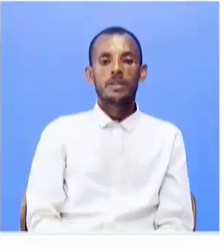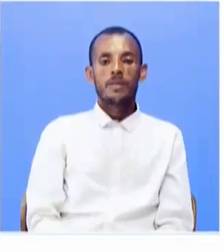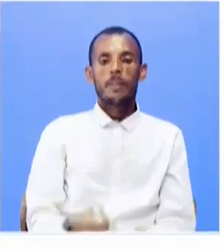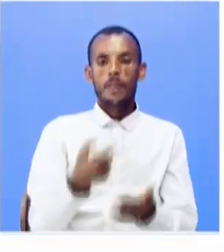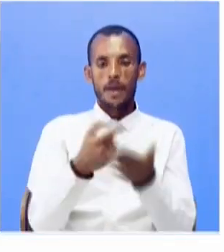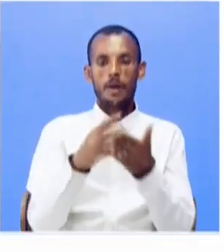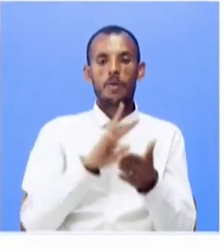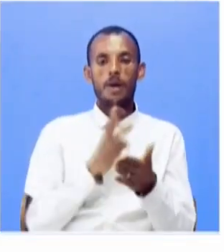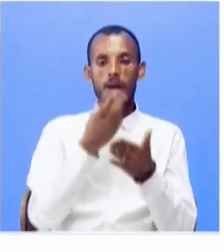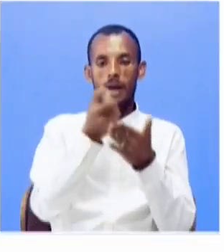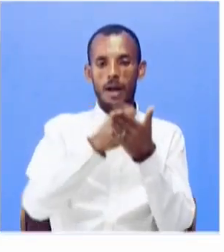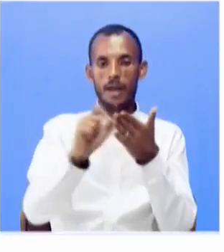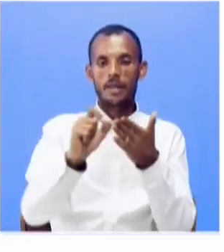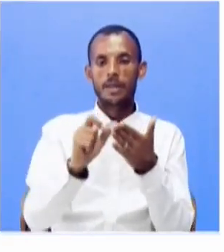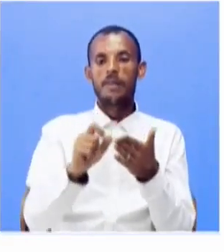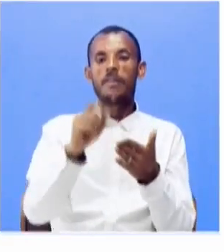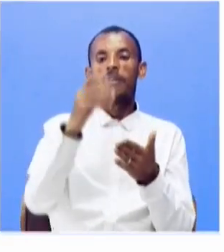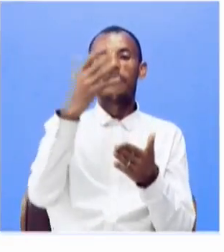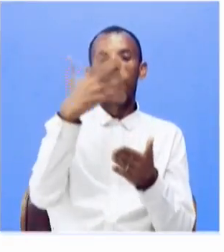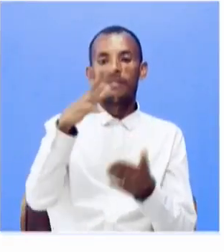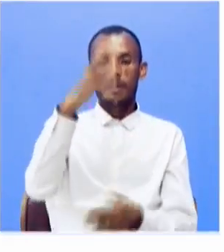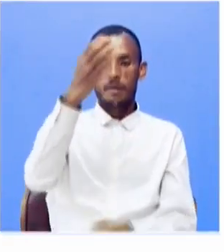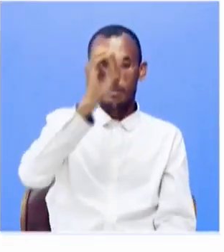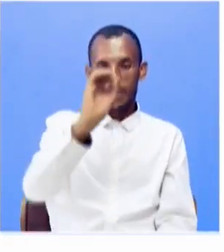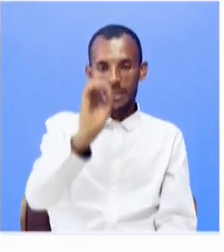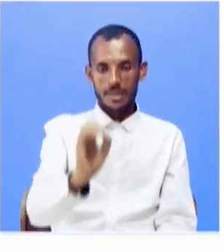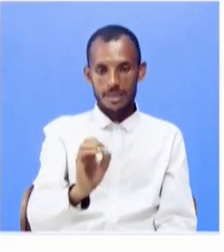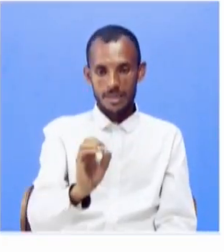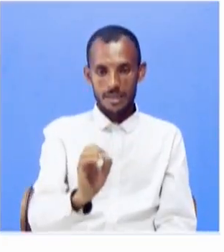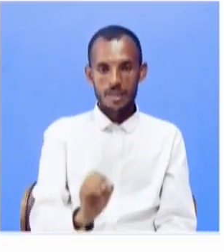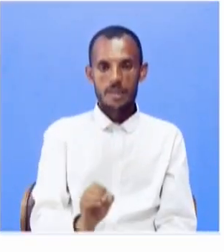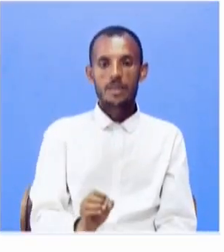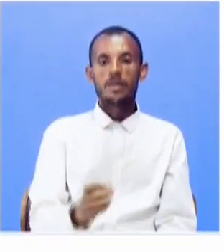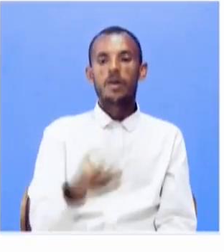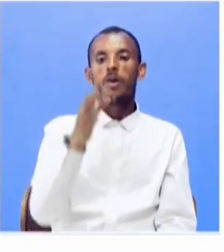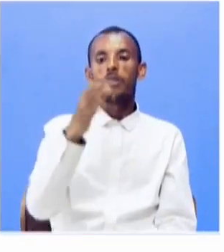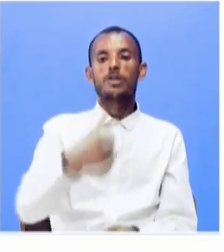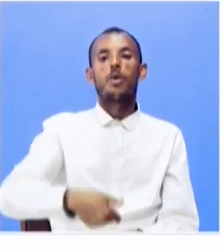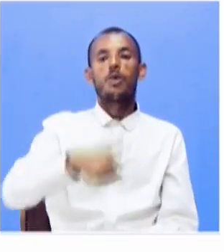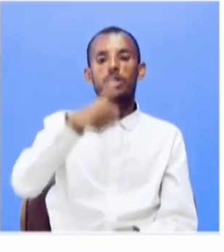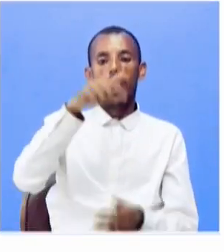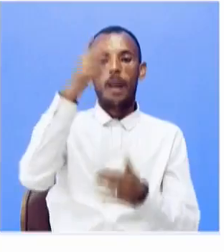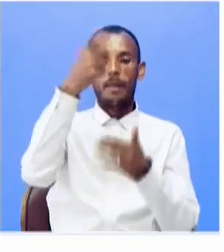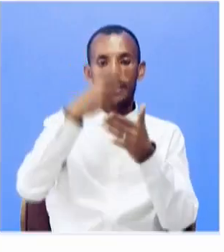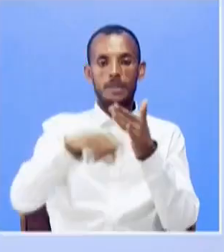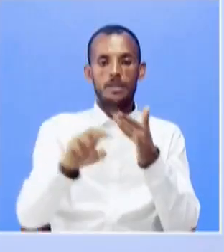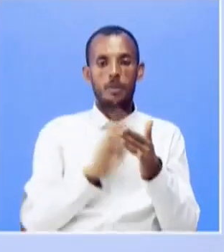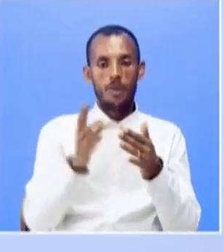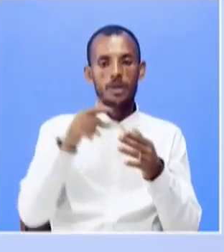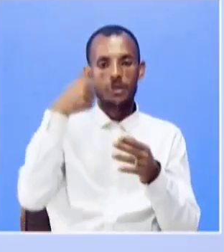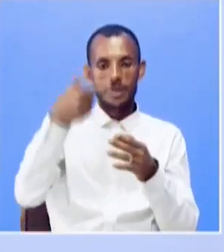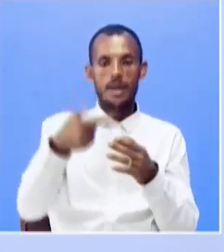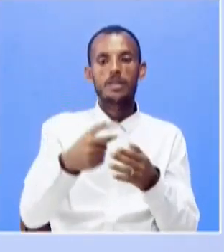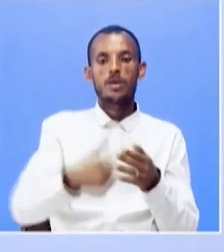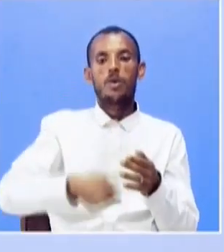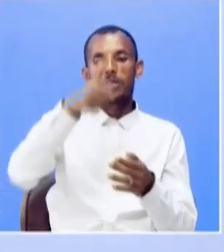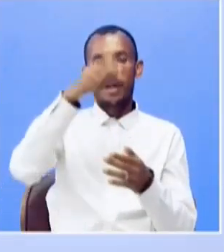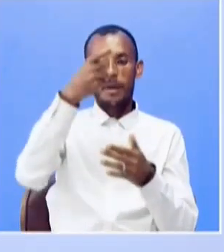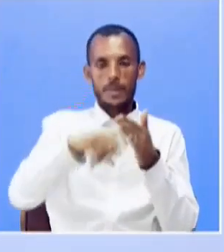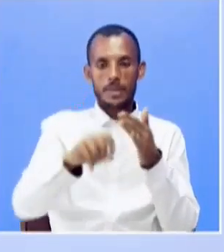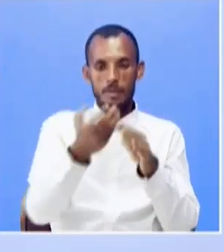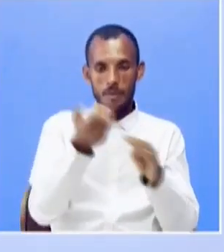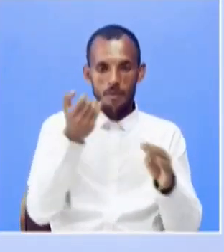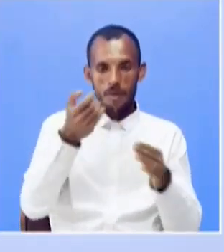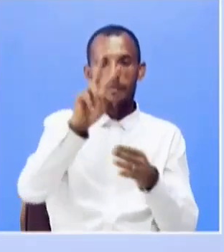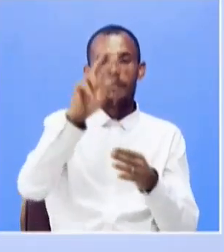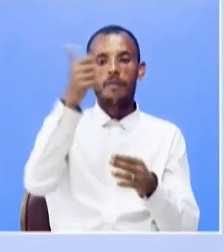we can write in this form, 15% of the original cost. We said the original cost or the cost before VAT